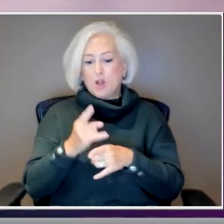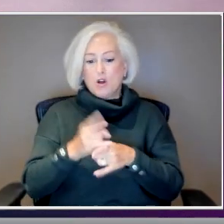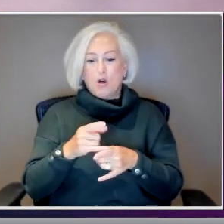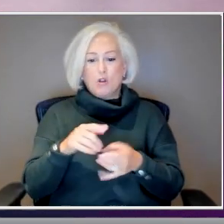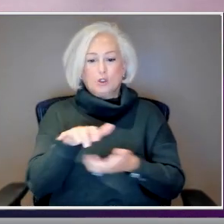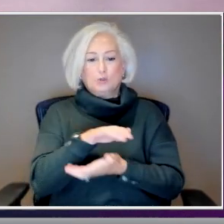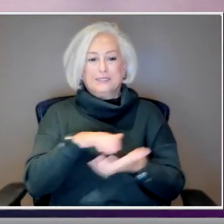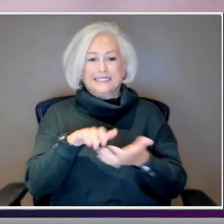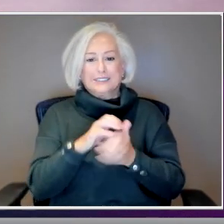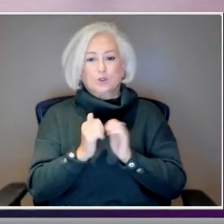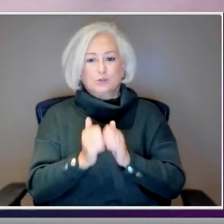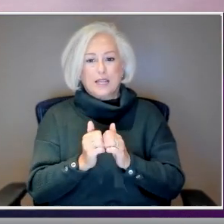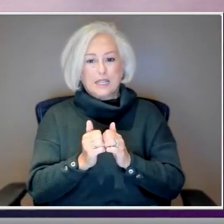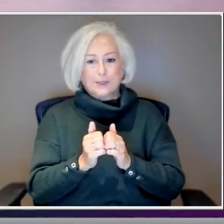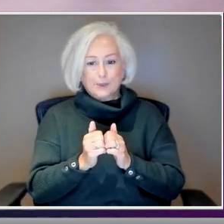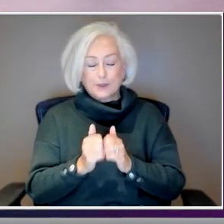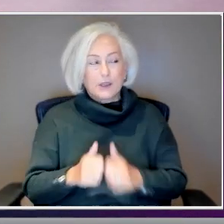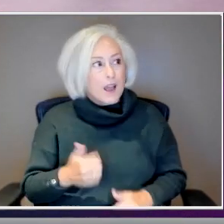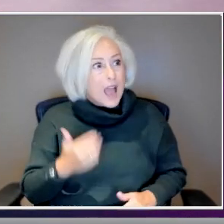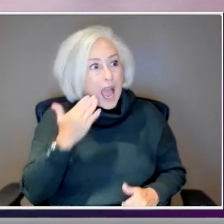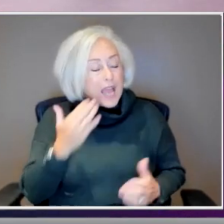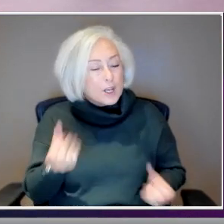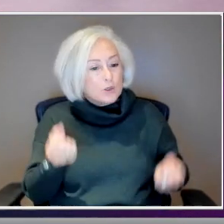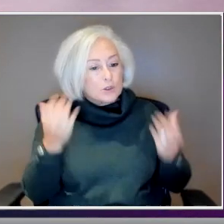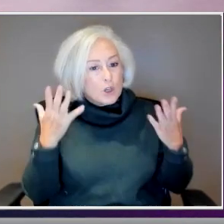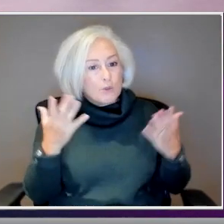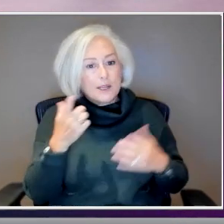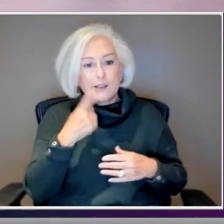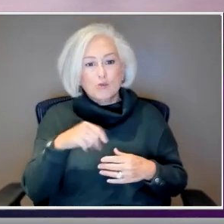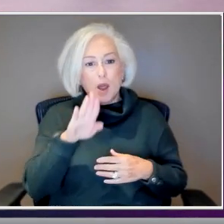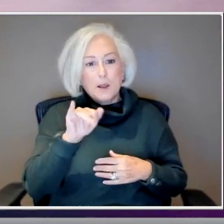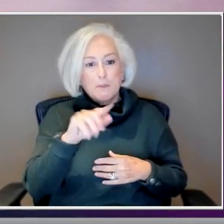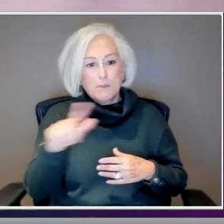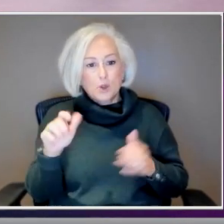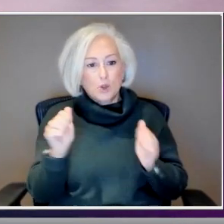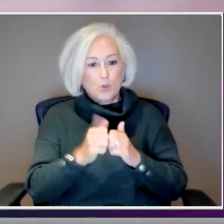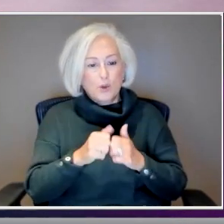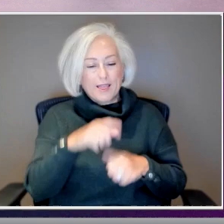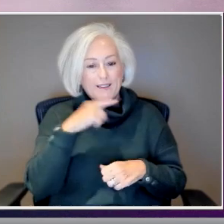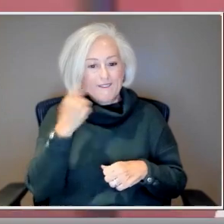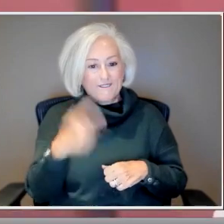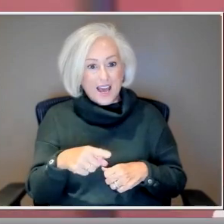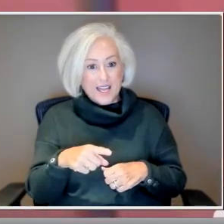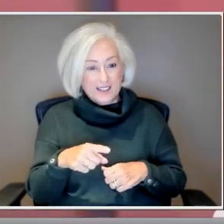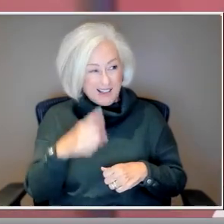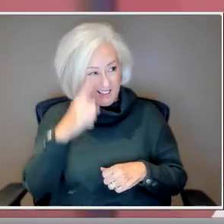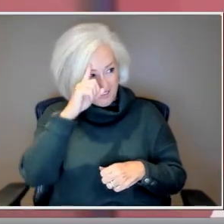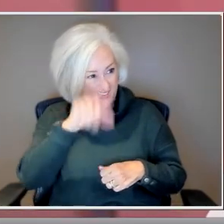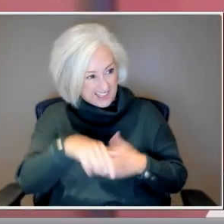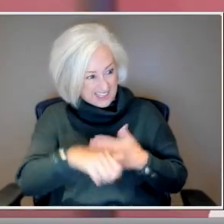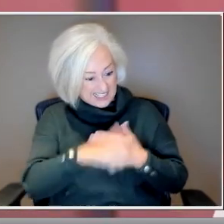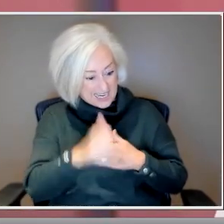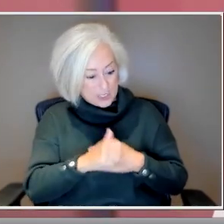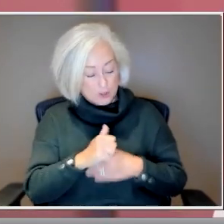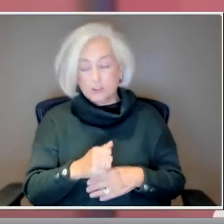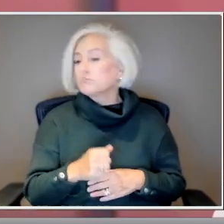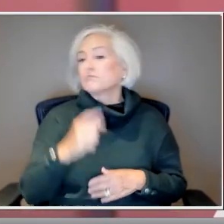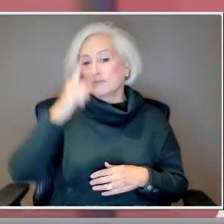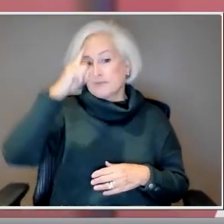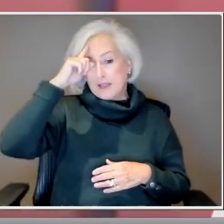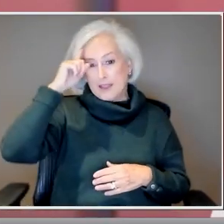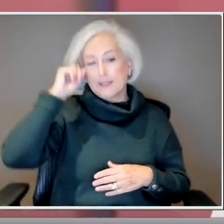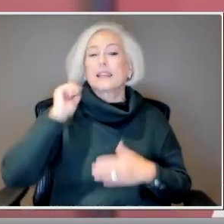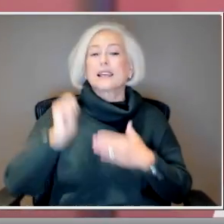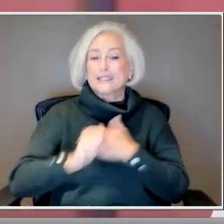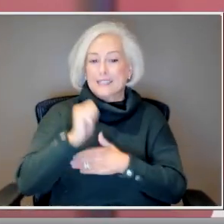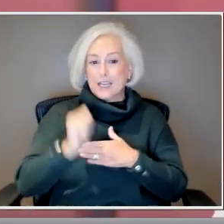Yeah. and vodka. And is that dangerous? I mean, I think it's dangerous in the fact that it's really going to rev up your heart and put